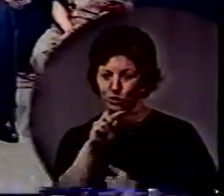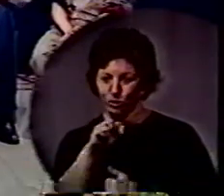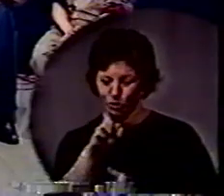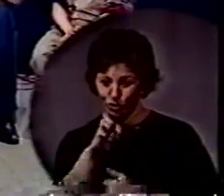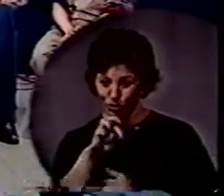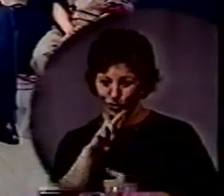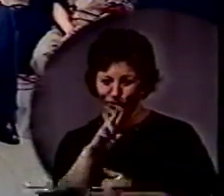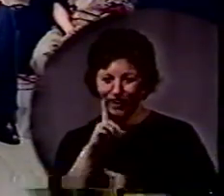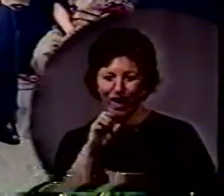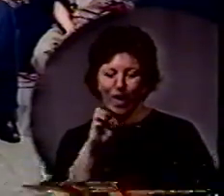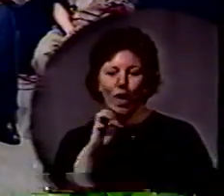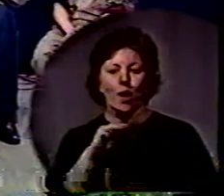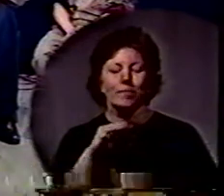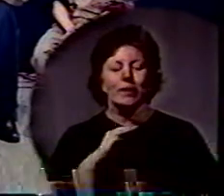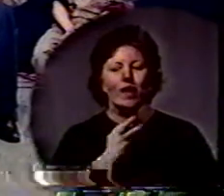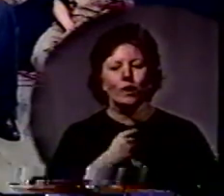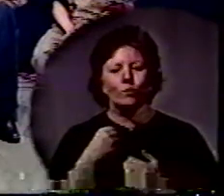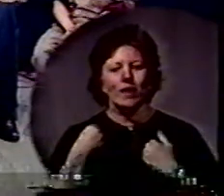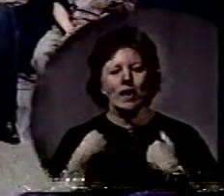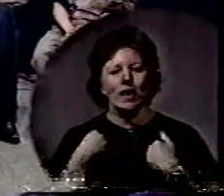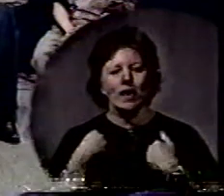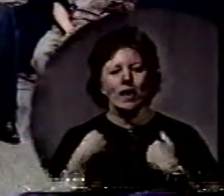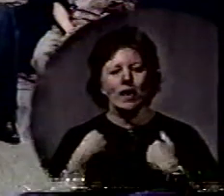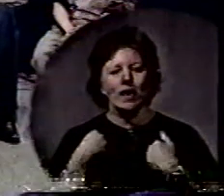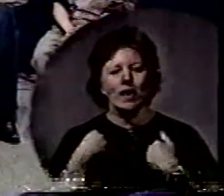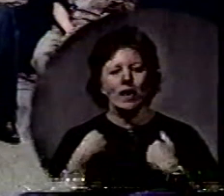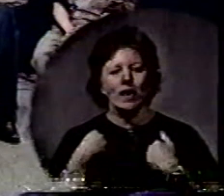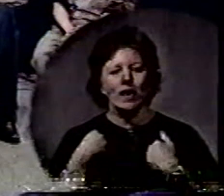And we had a good overview of the parts and pieces.